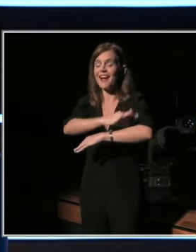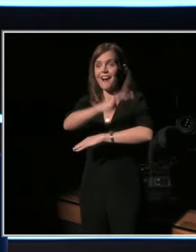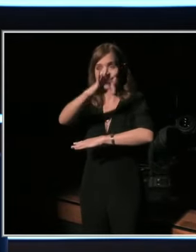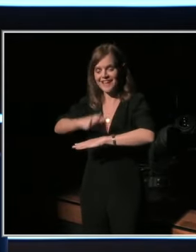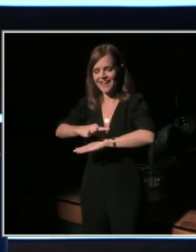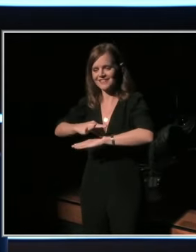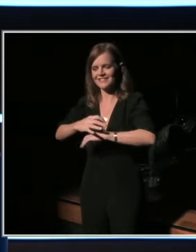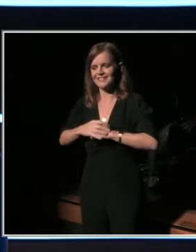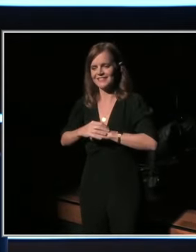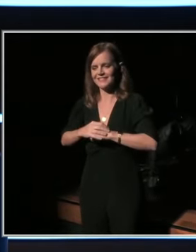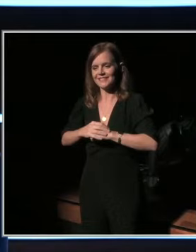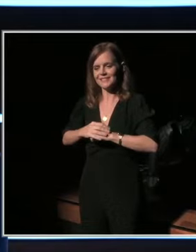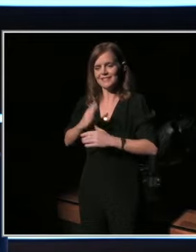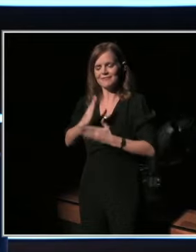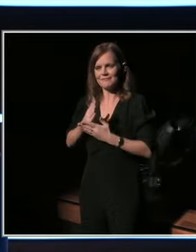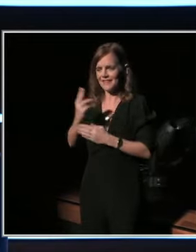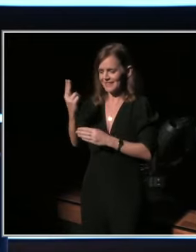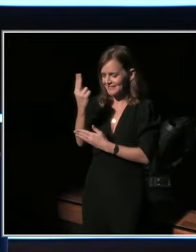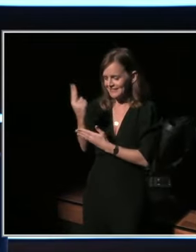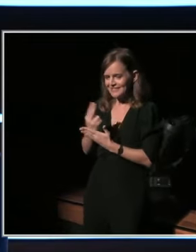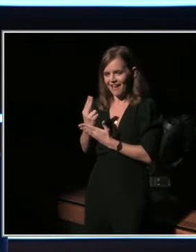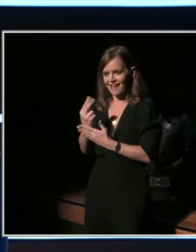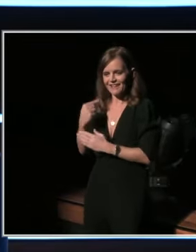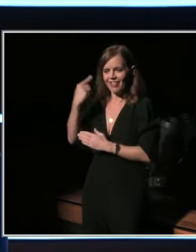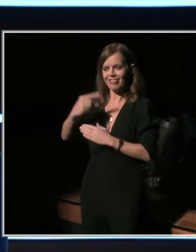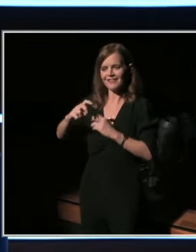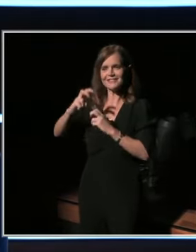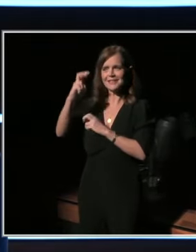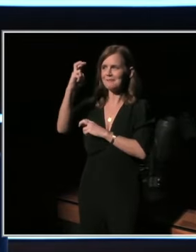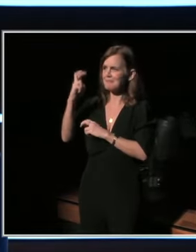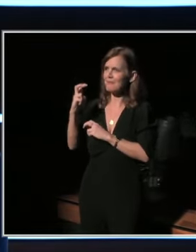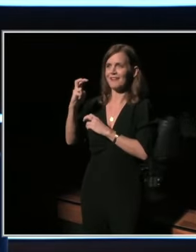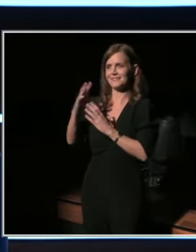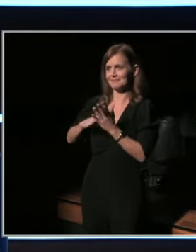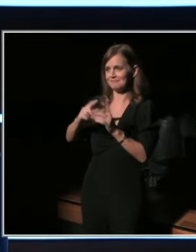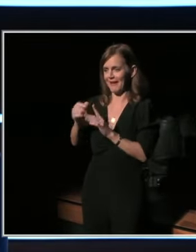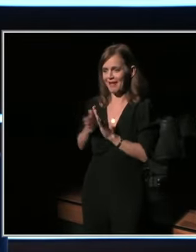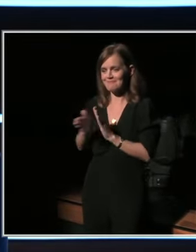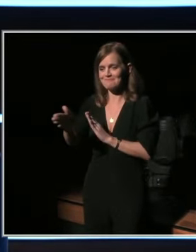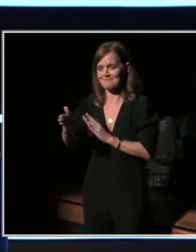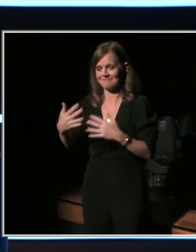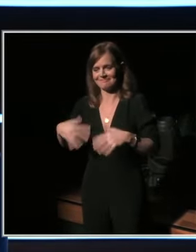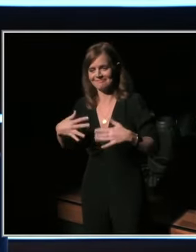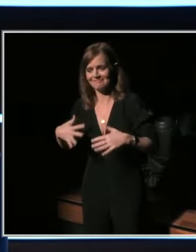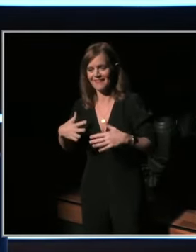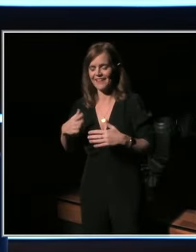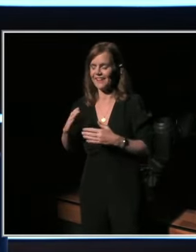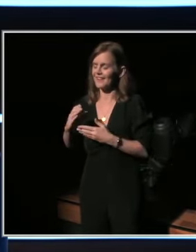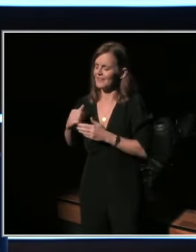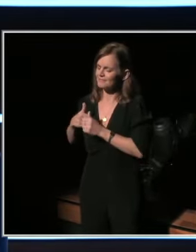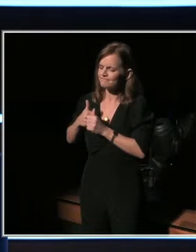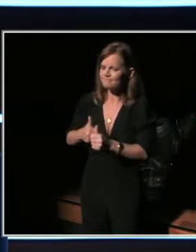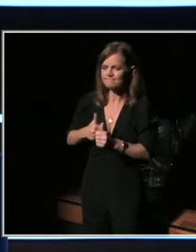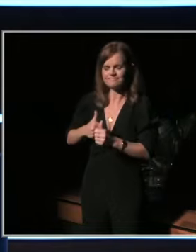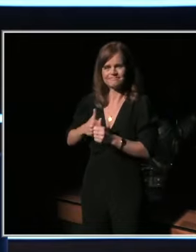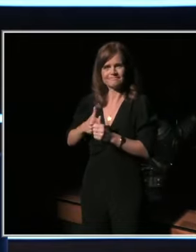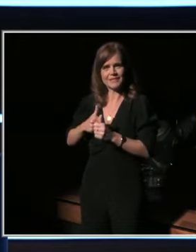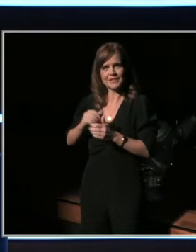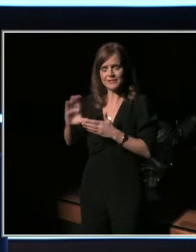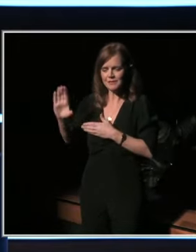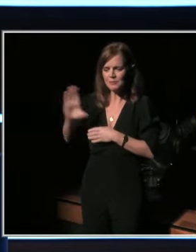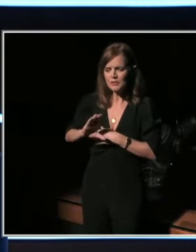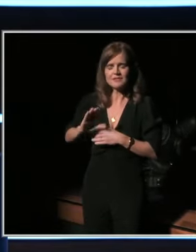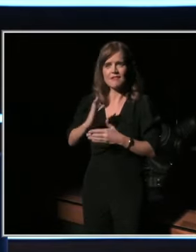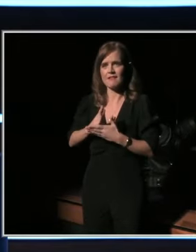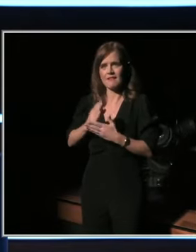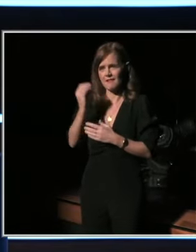patron of so many charities, sponsor of so much good work, and a spark to so many new talents. A polymath, a Renaissance